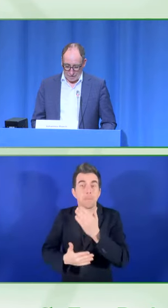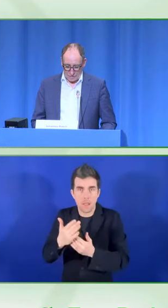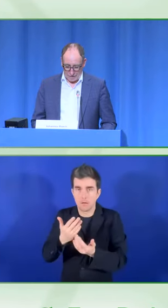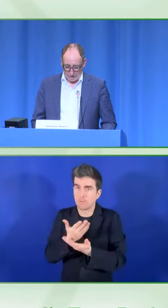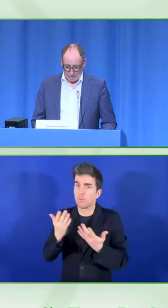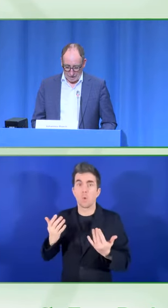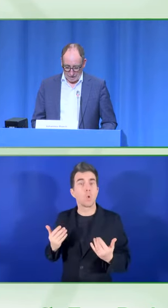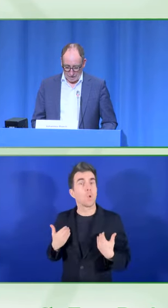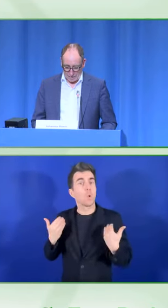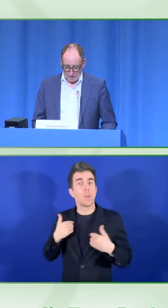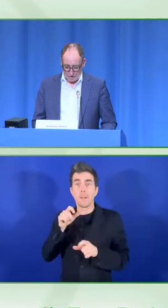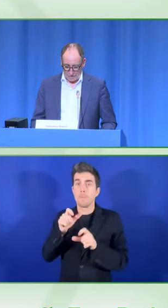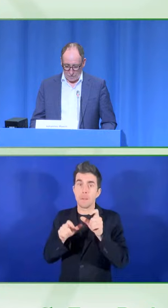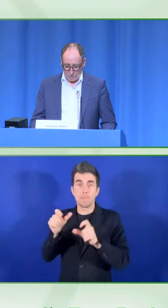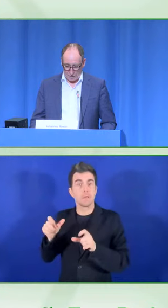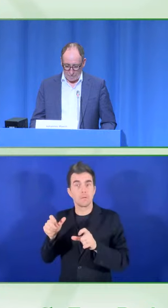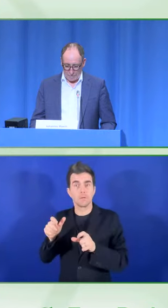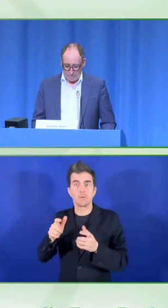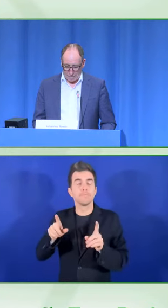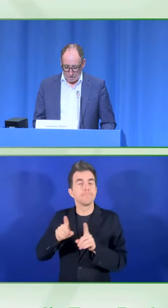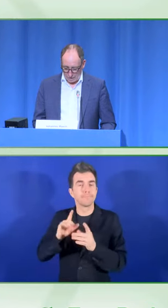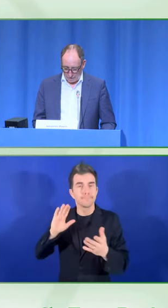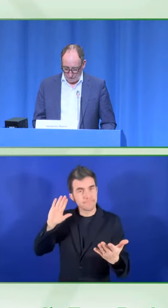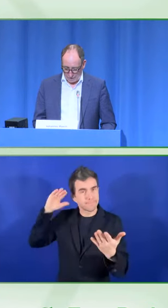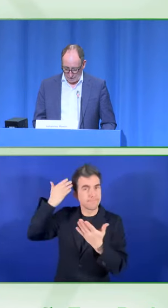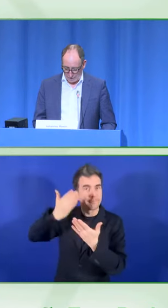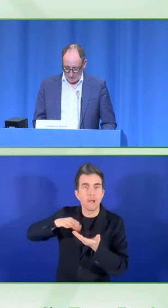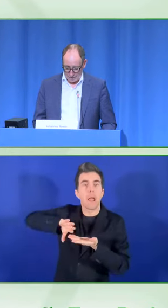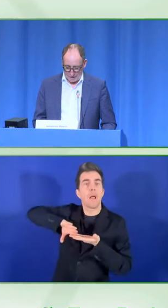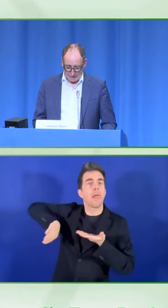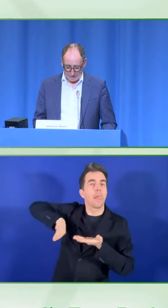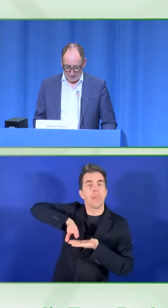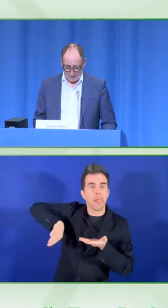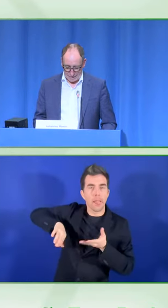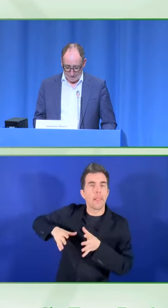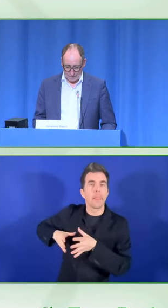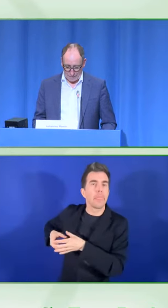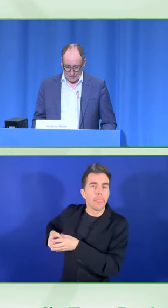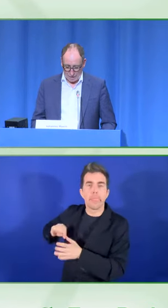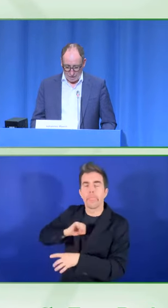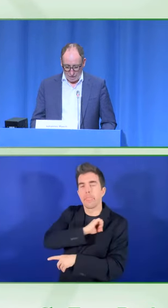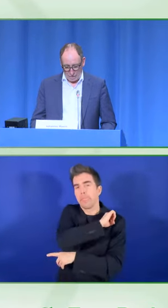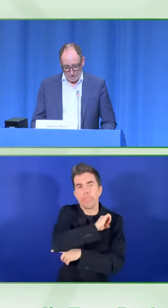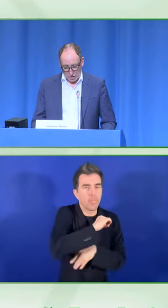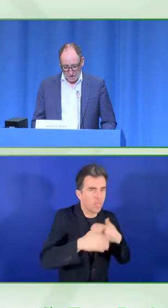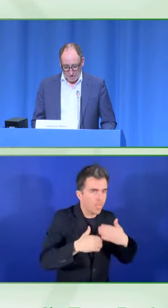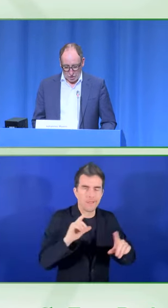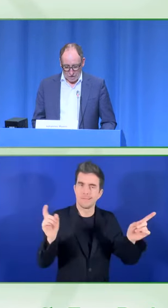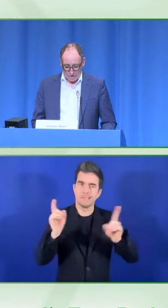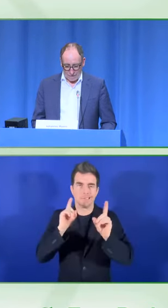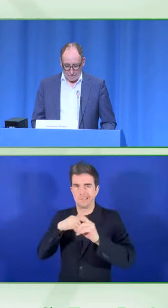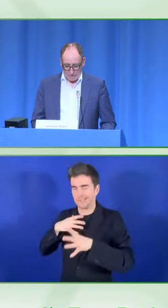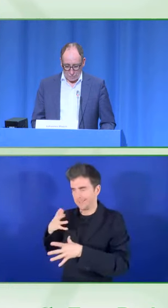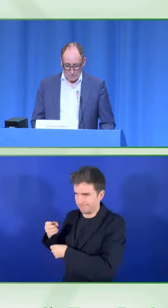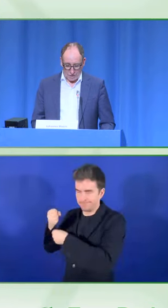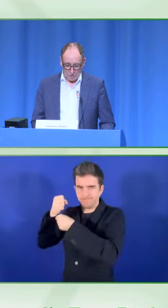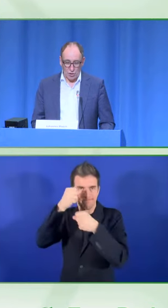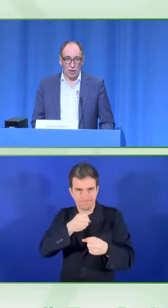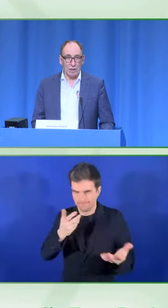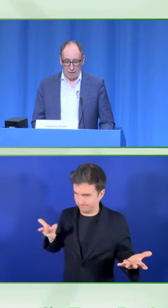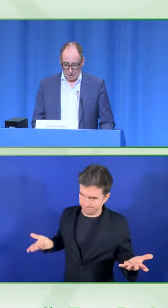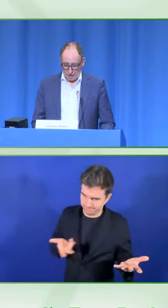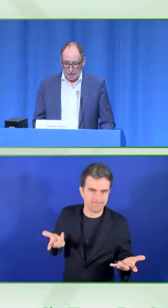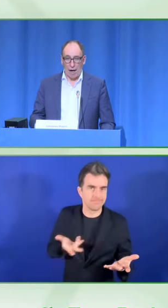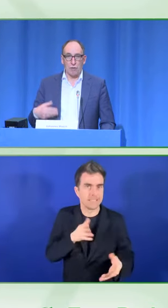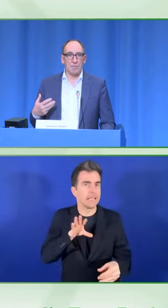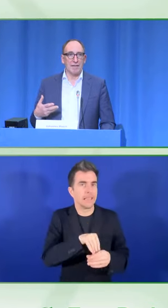the Austrian labor market policy for people with disabilities. Measures such as youth